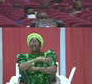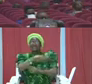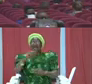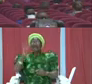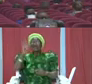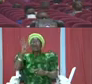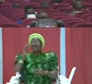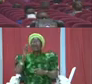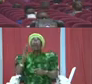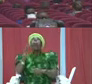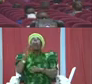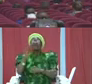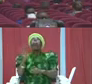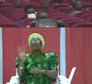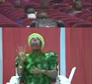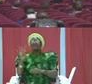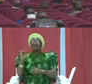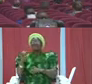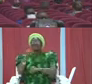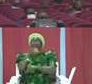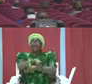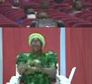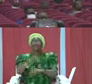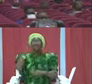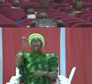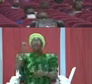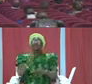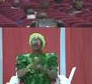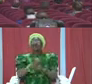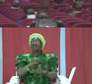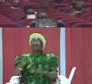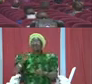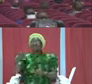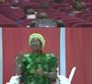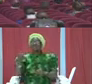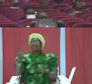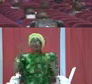He got a second wind.